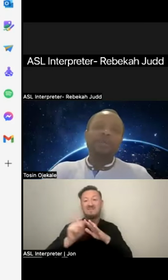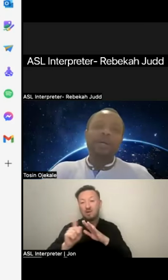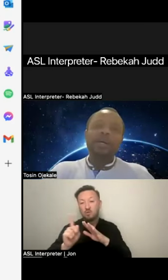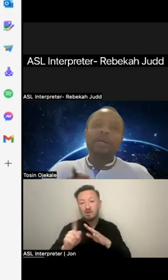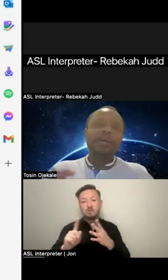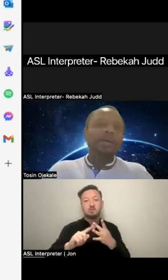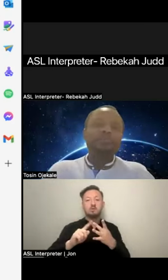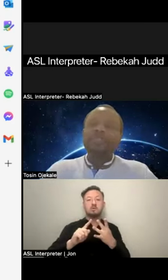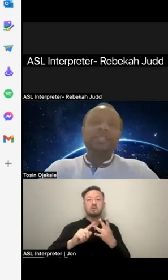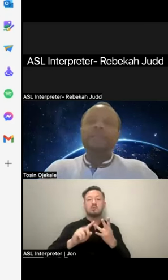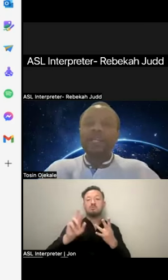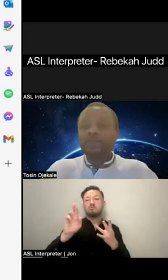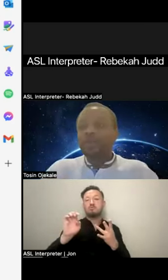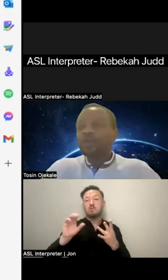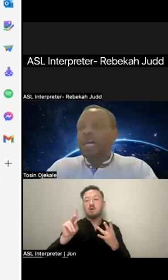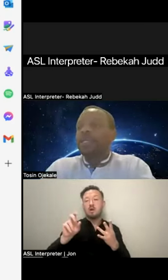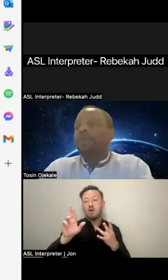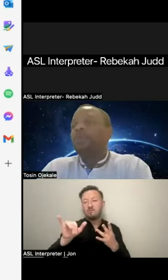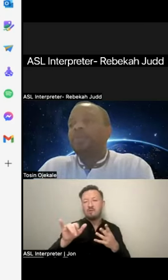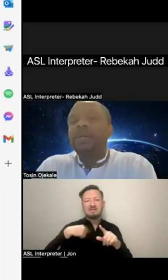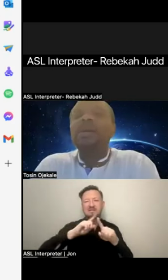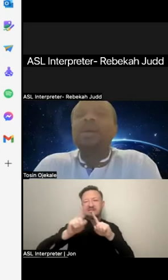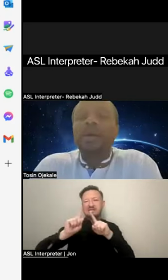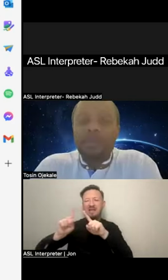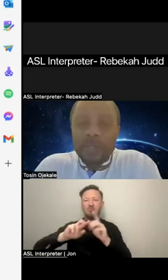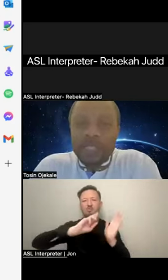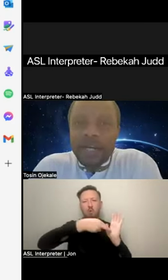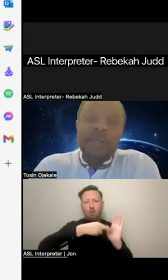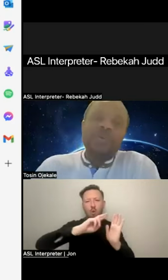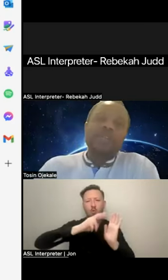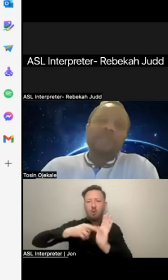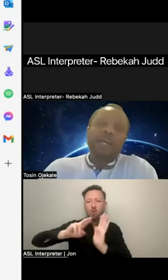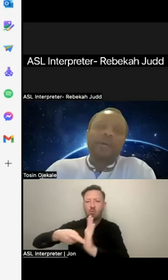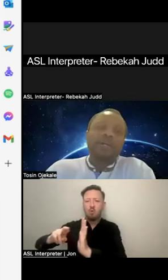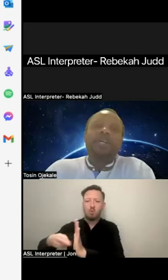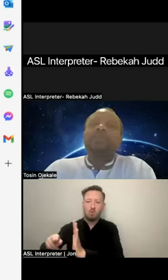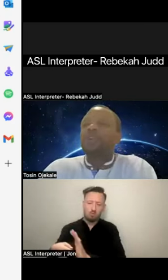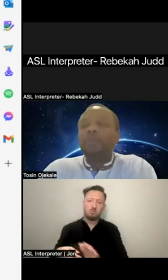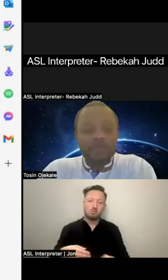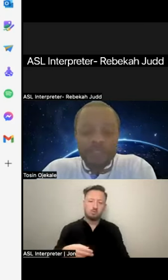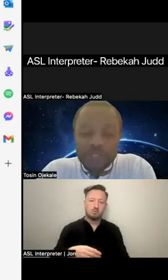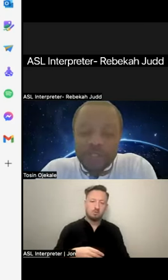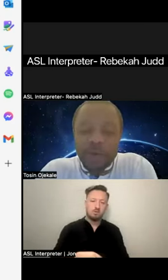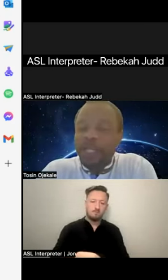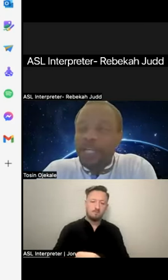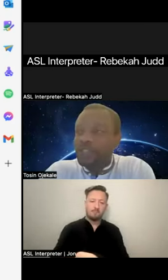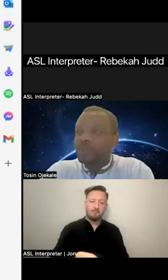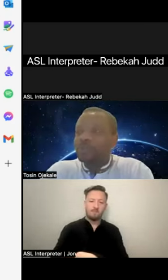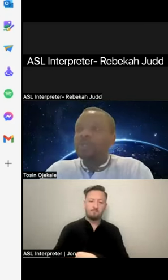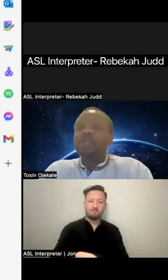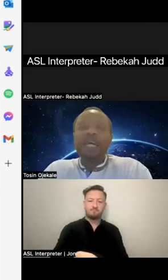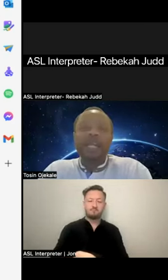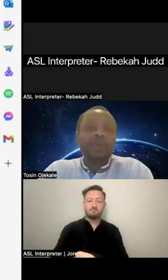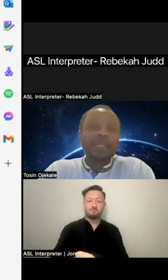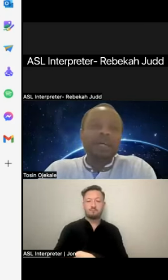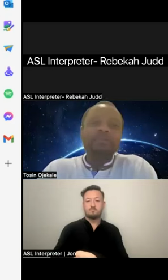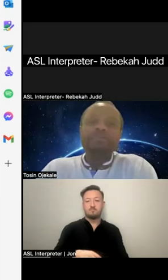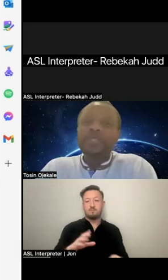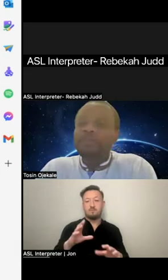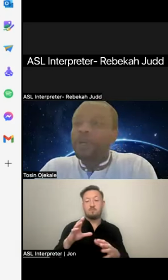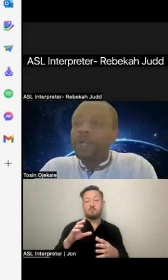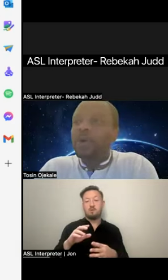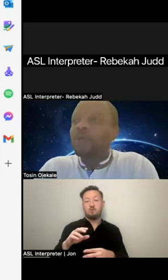some different roles that they will play, but they are referred to as fire marshal. Some just communication. They are the one